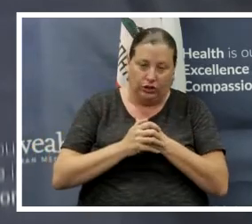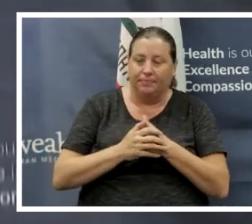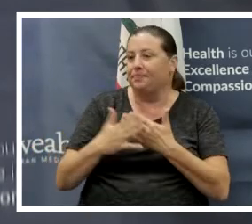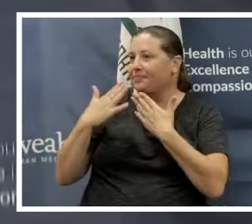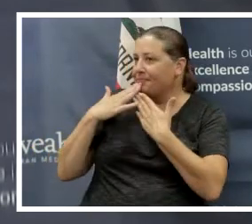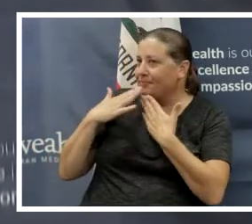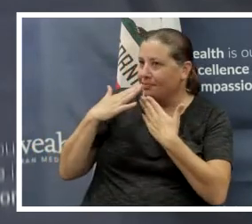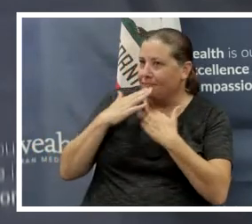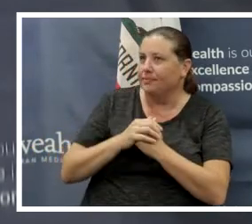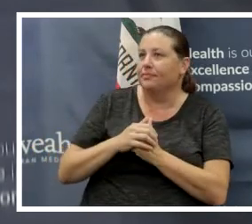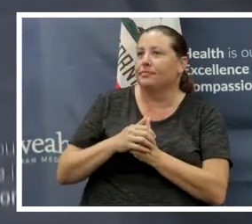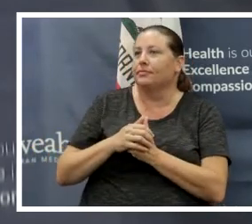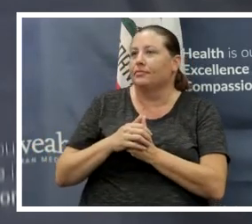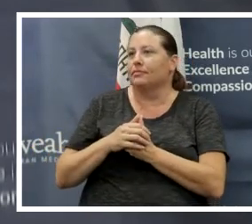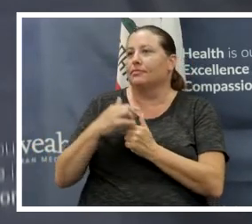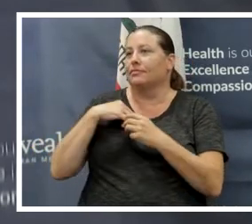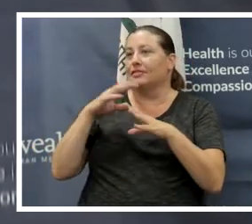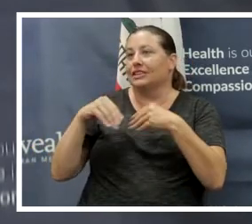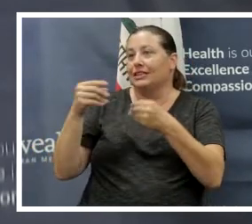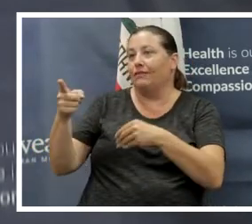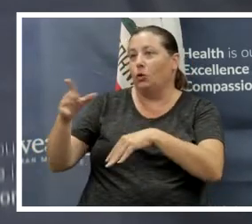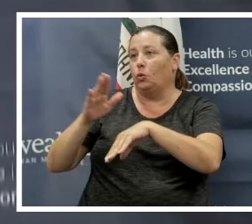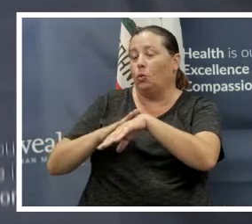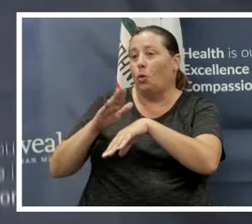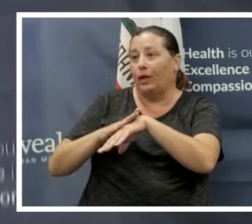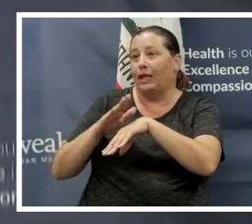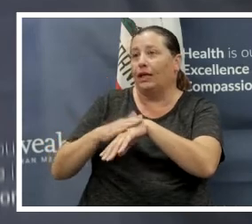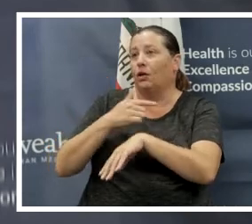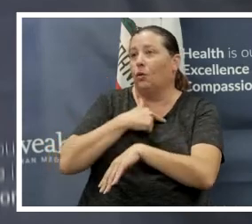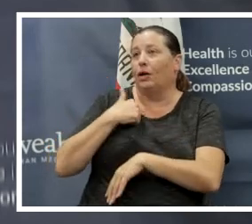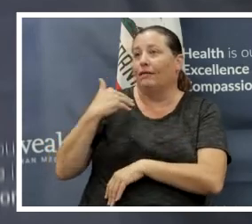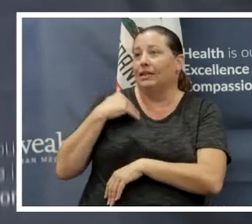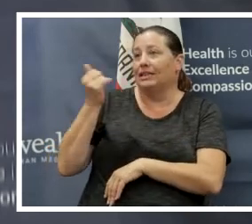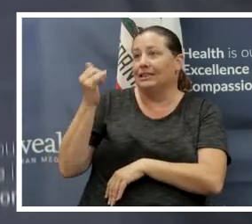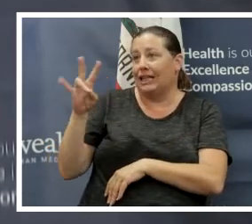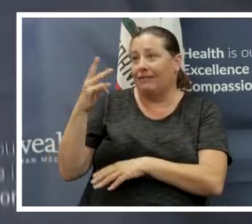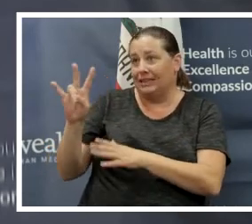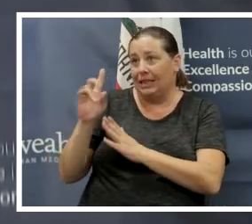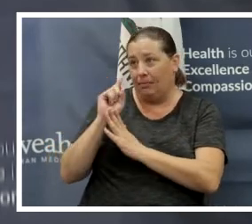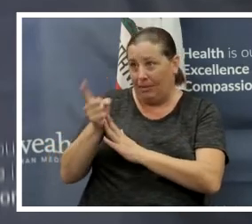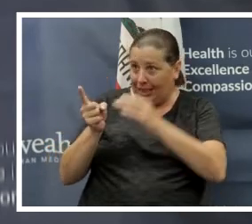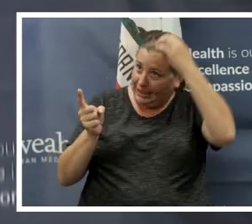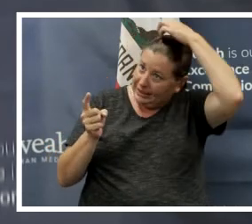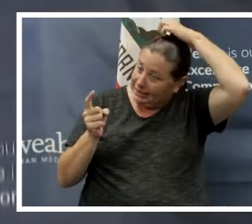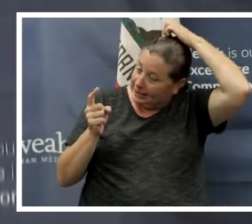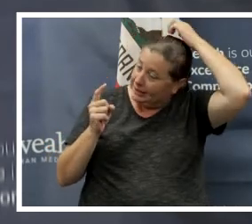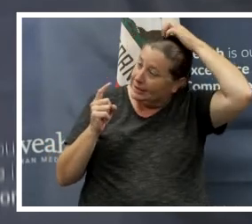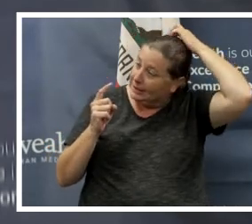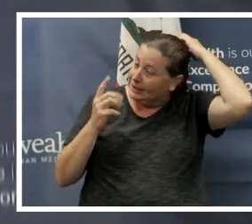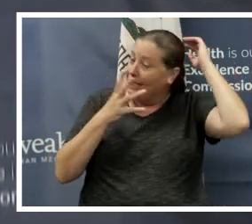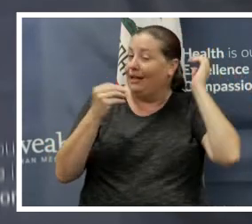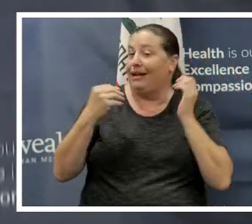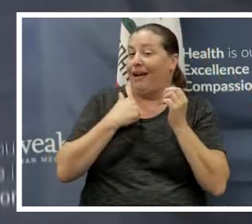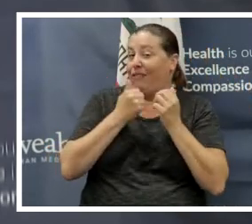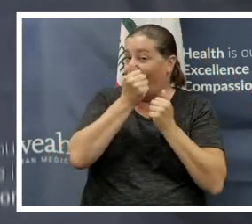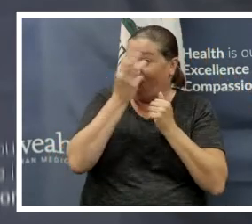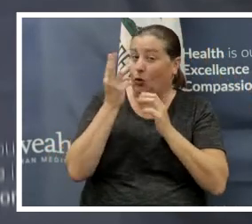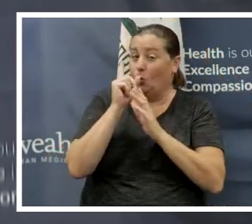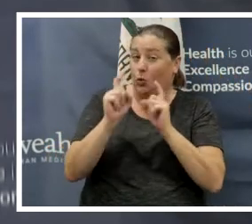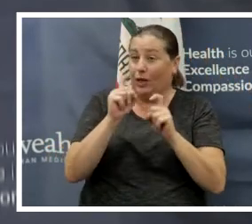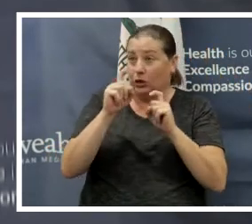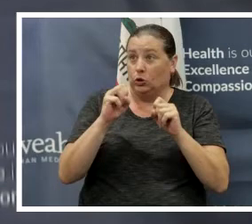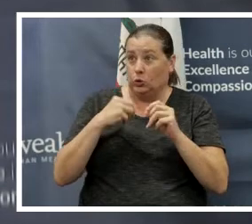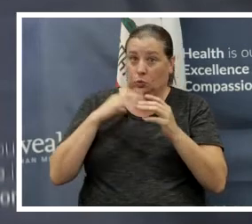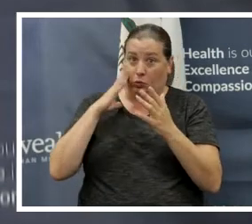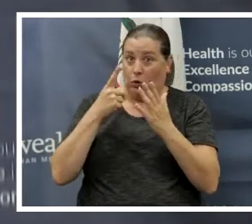that. So I'm going to give you the warning right now. We have 17 minutes, and we have quite a few questions. So right. We're going to start